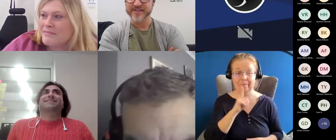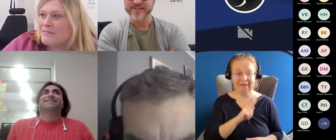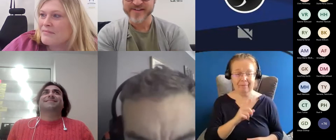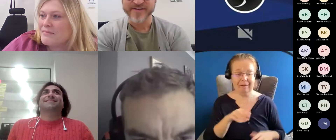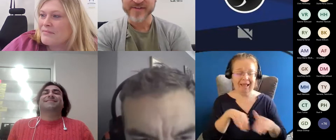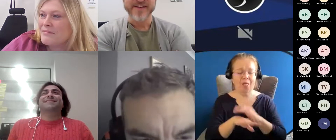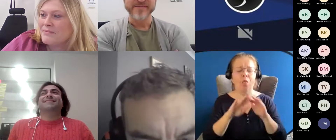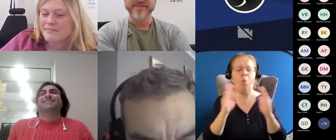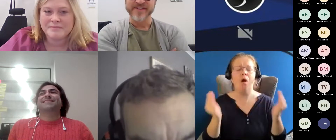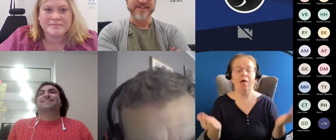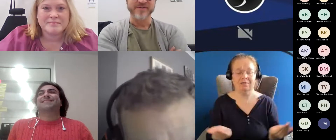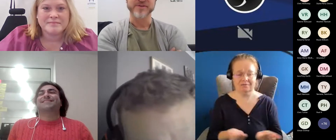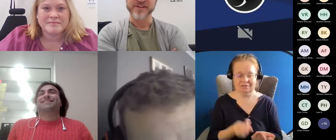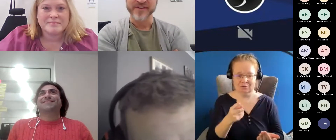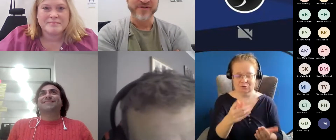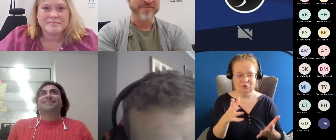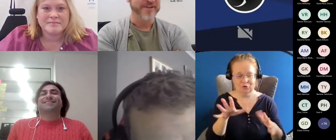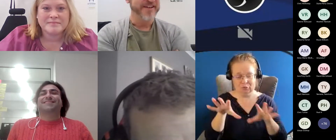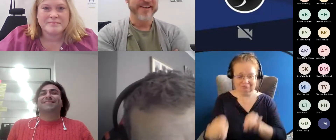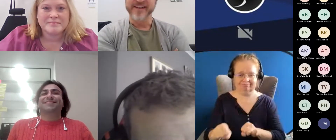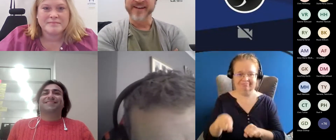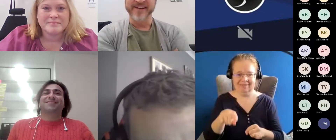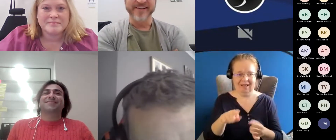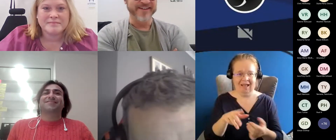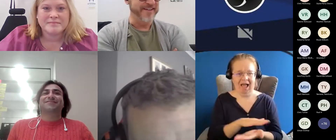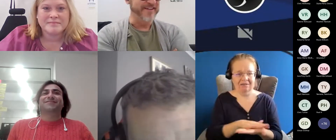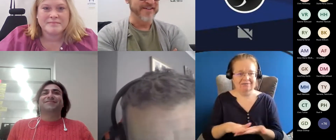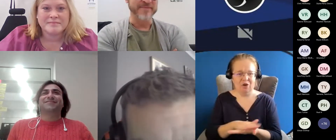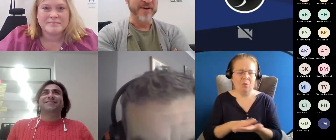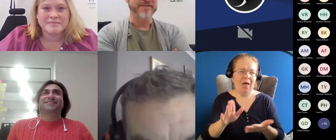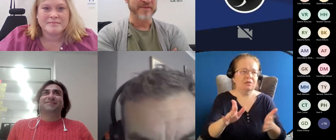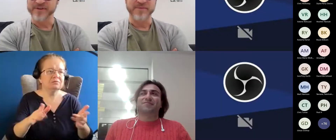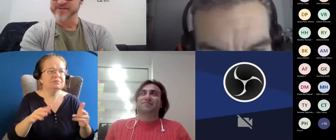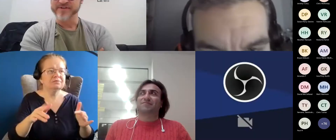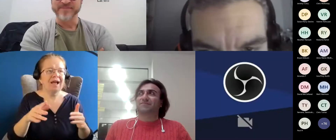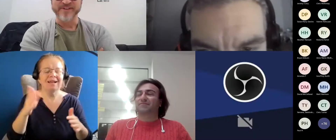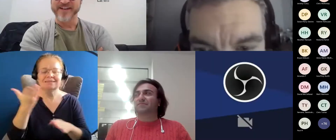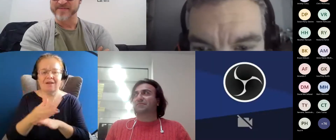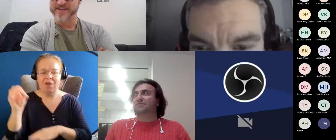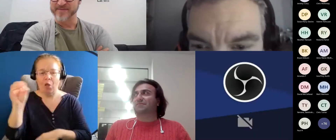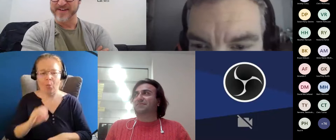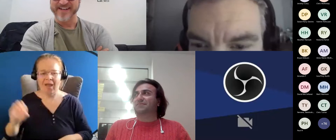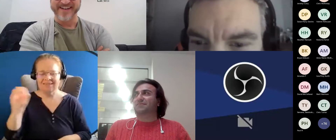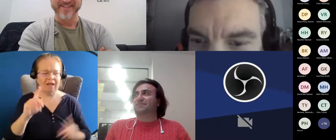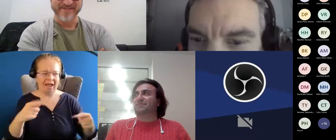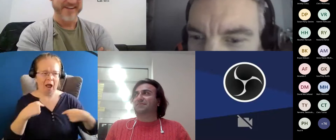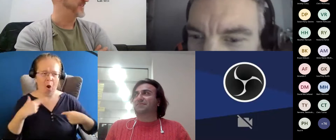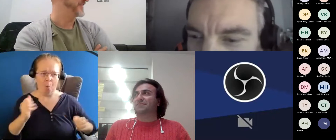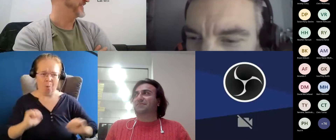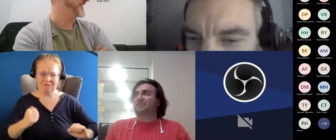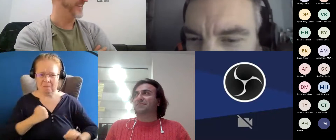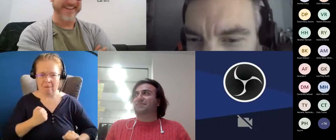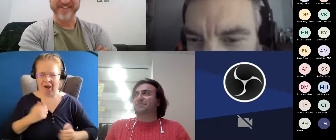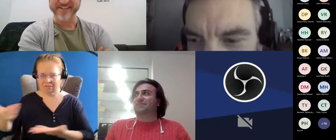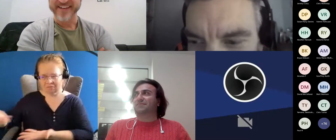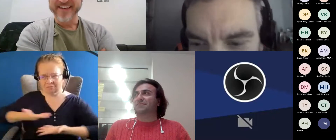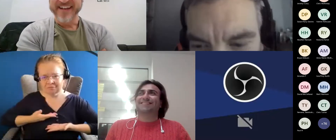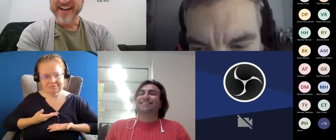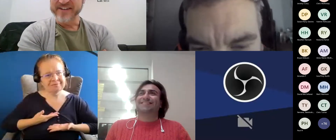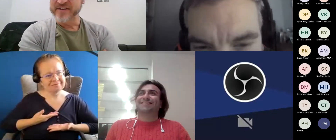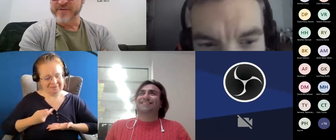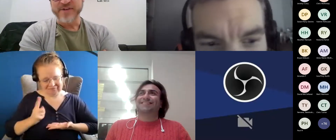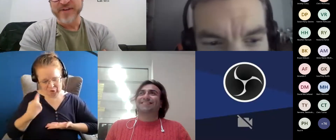hands on these Surface Adaptive kits, or certainly in Europe, because I'm waiting for the personal shipment to come to me, and I'm going to make sure that you get it,